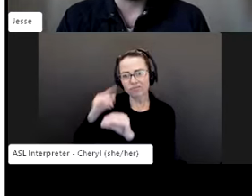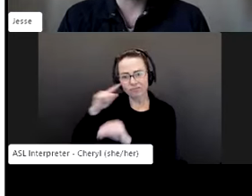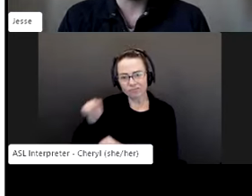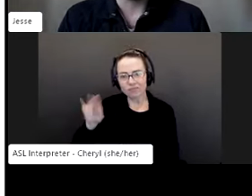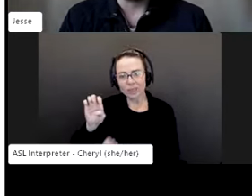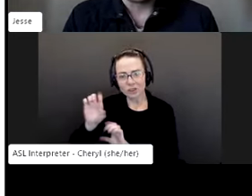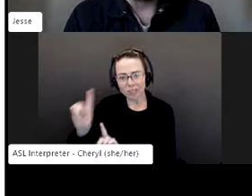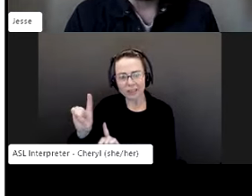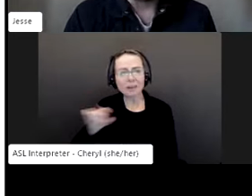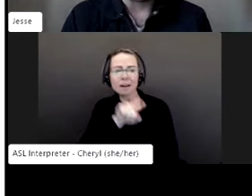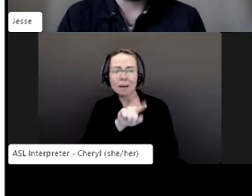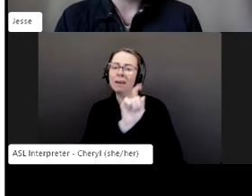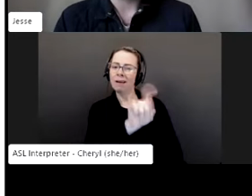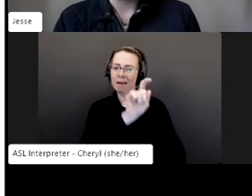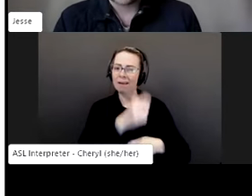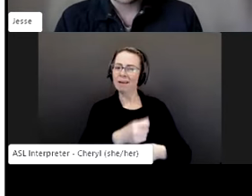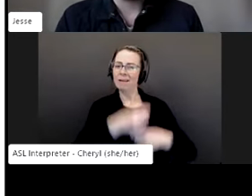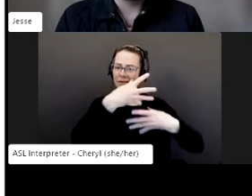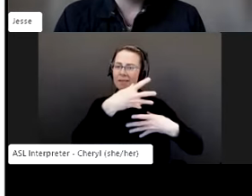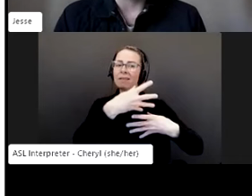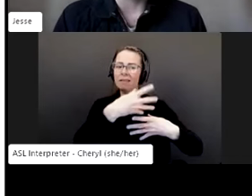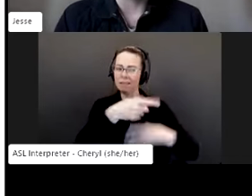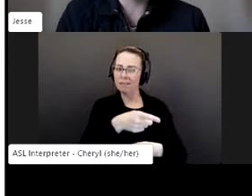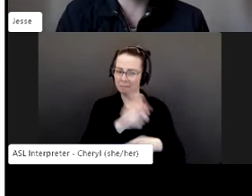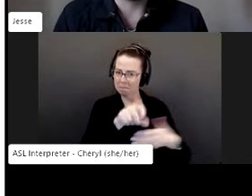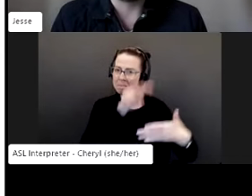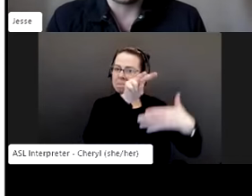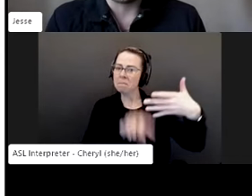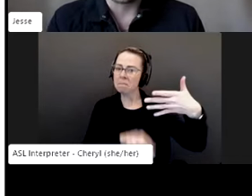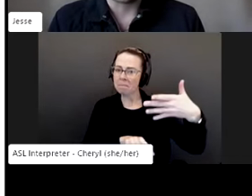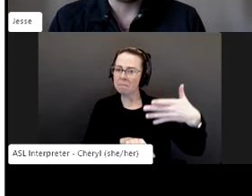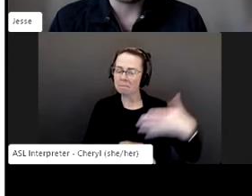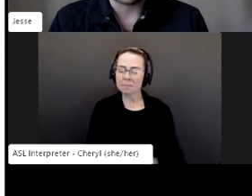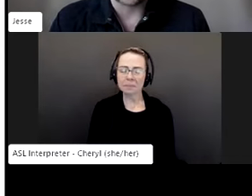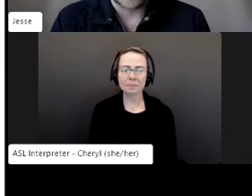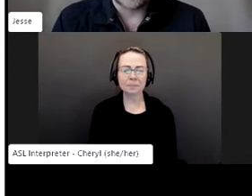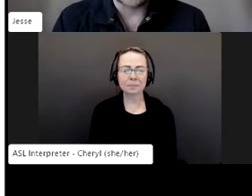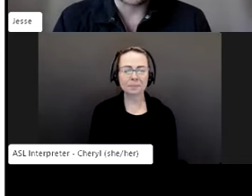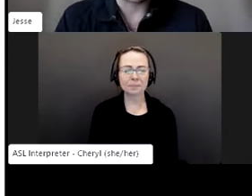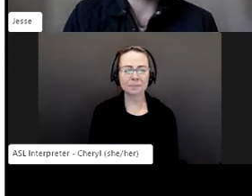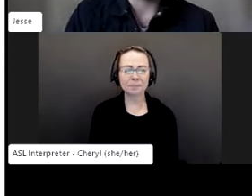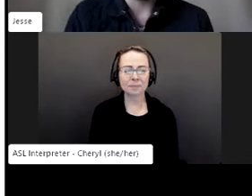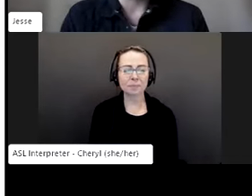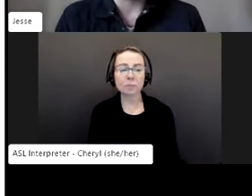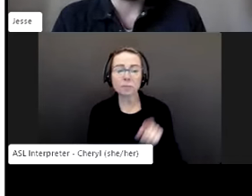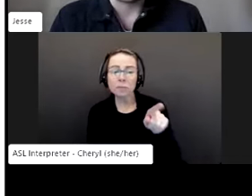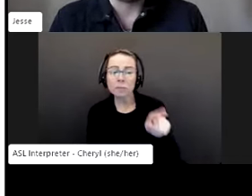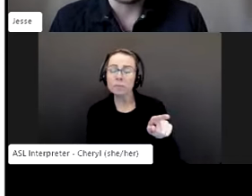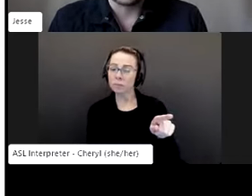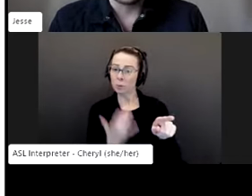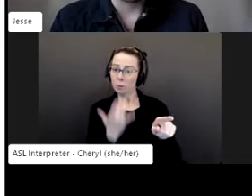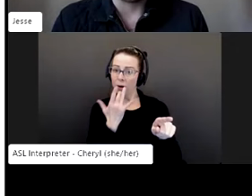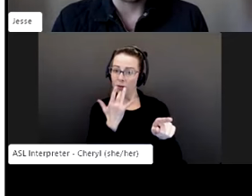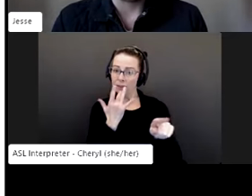are also available. And in terms of those preferences, what you see here is an